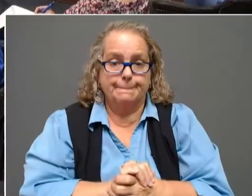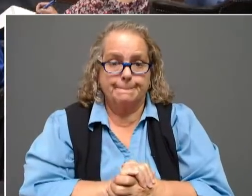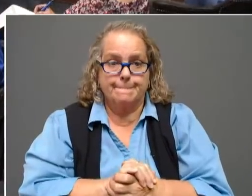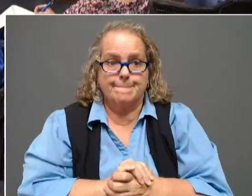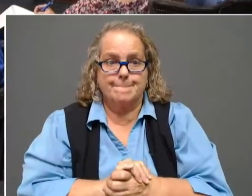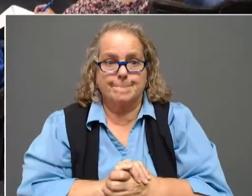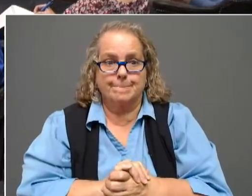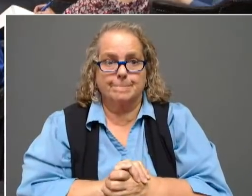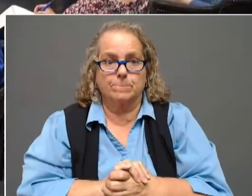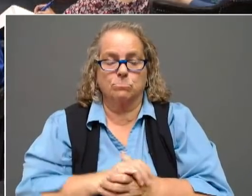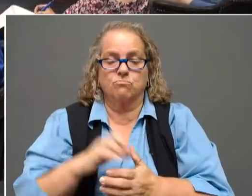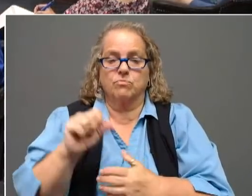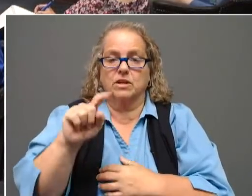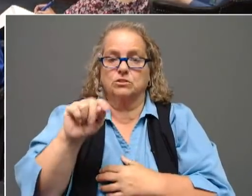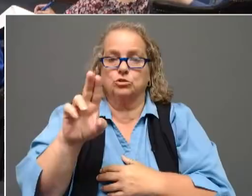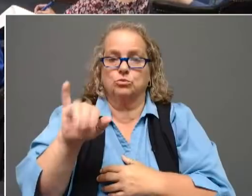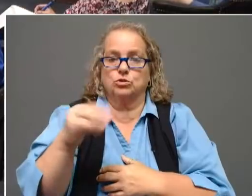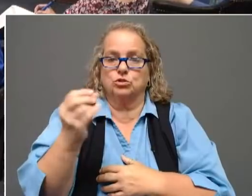Stu Johnson.